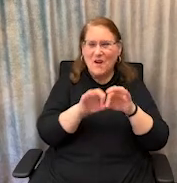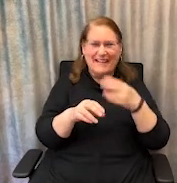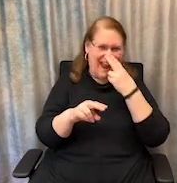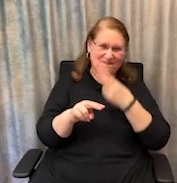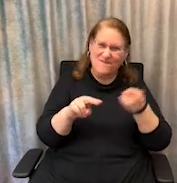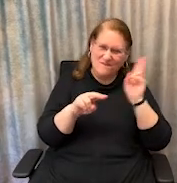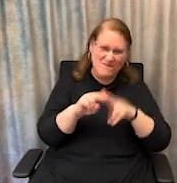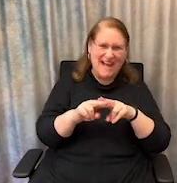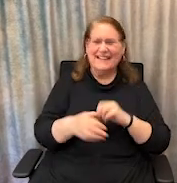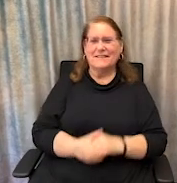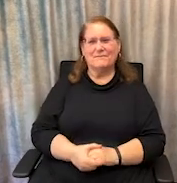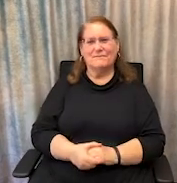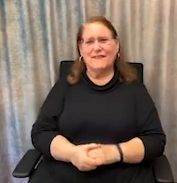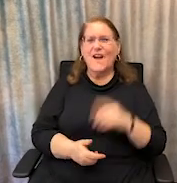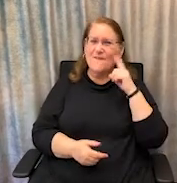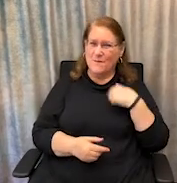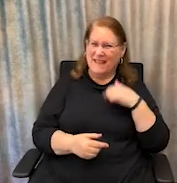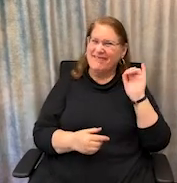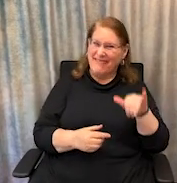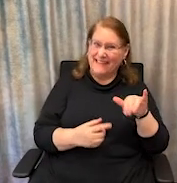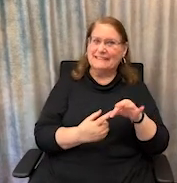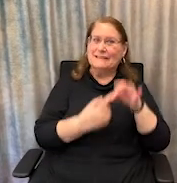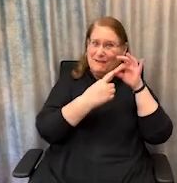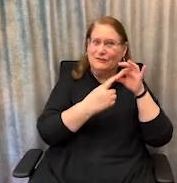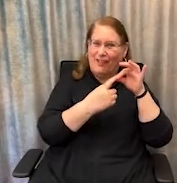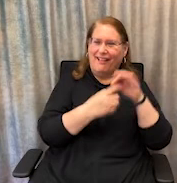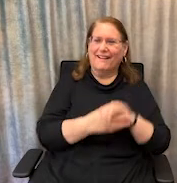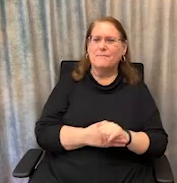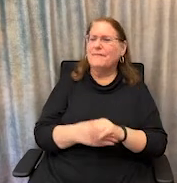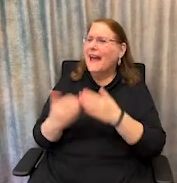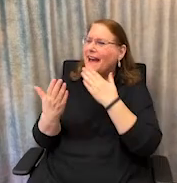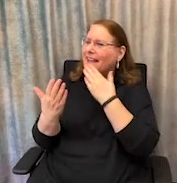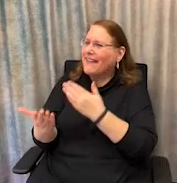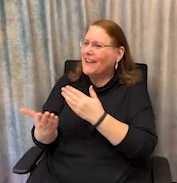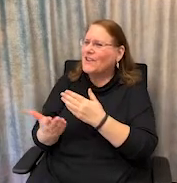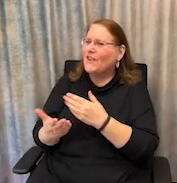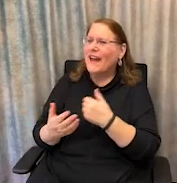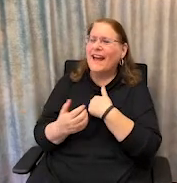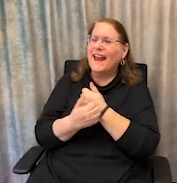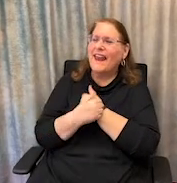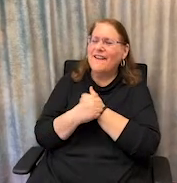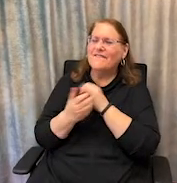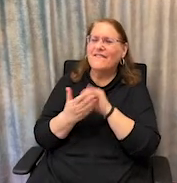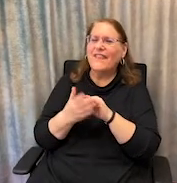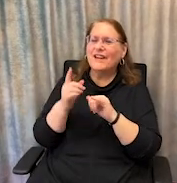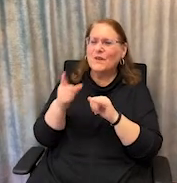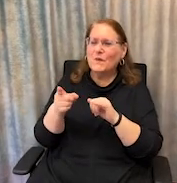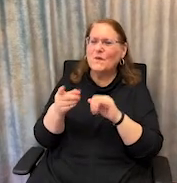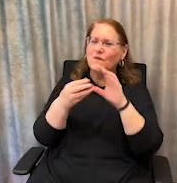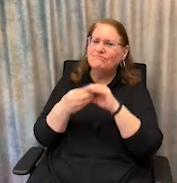And that Thank for me you. Was yeah. so special about this movie. Yeah. Thank you. And I love